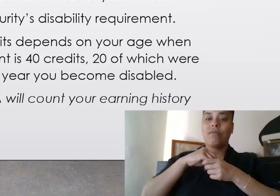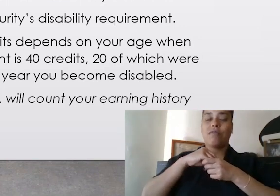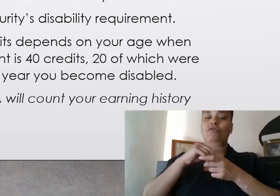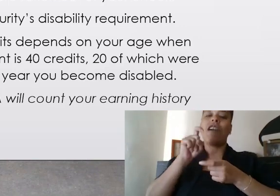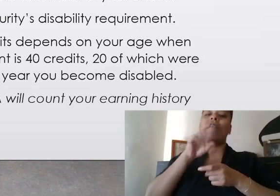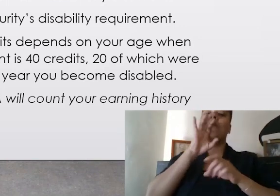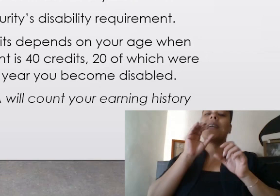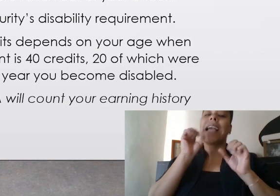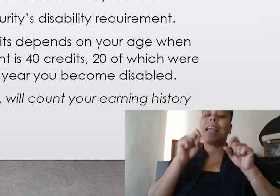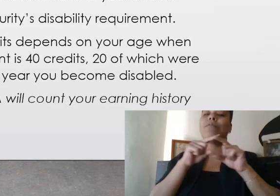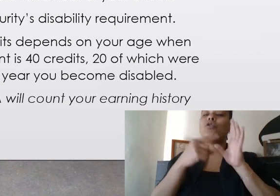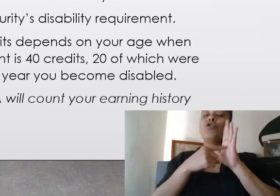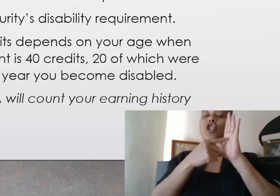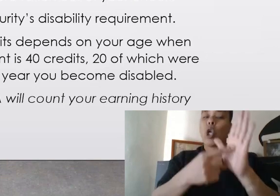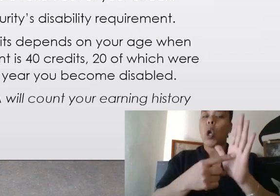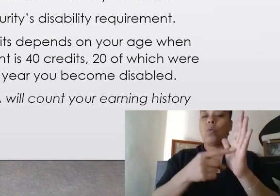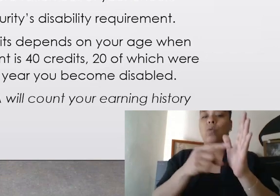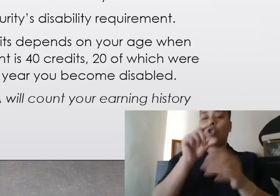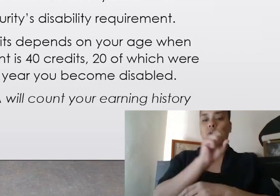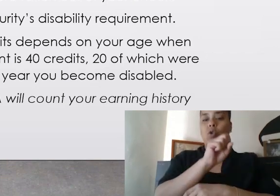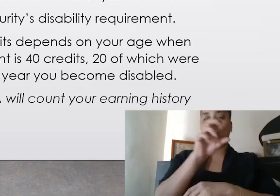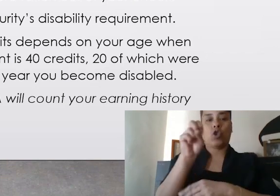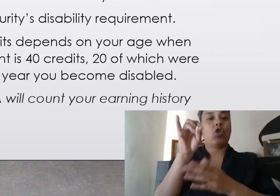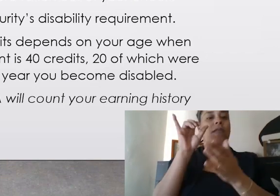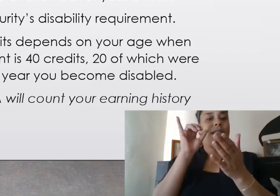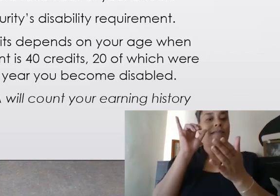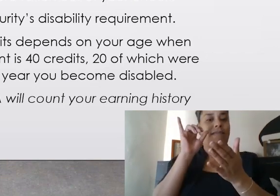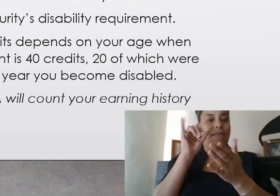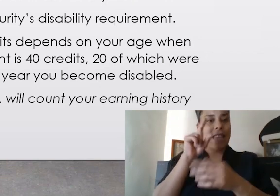Social Security that you are indeed